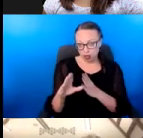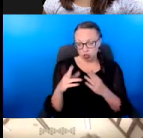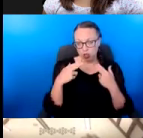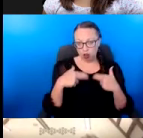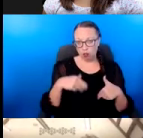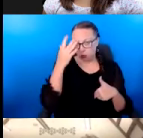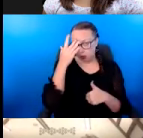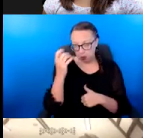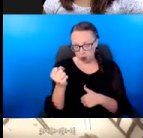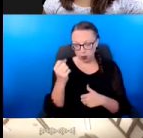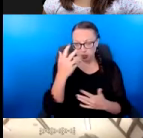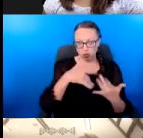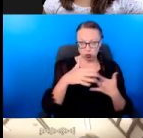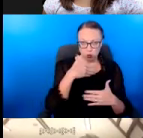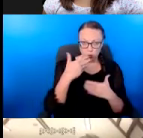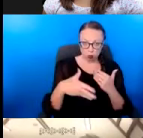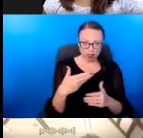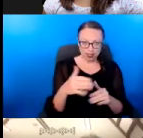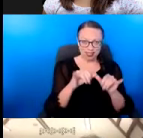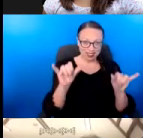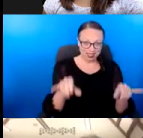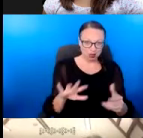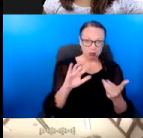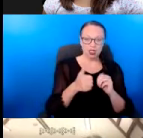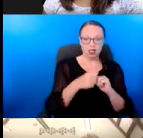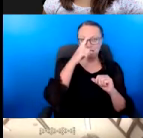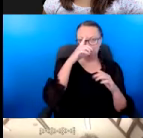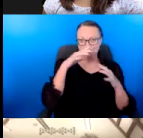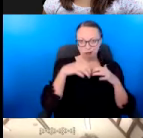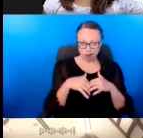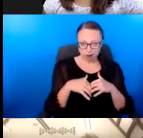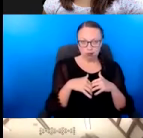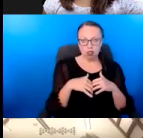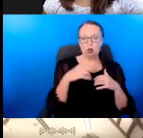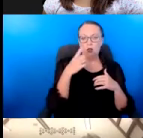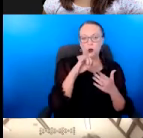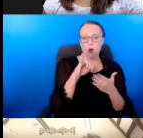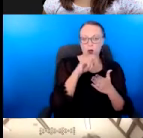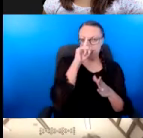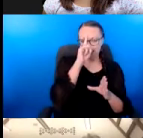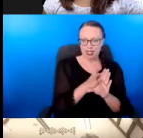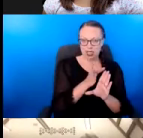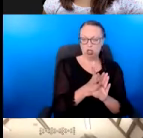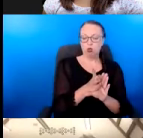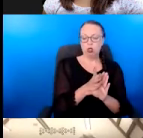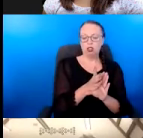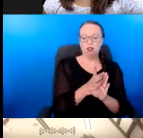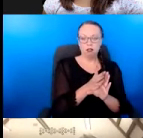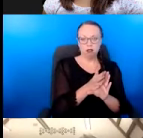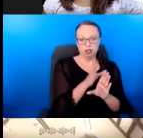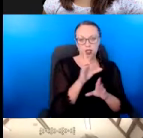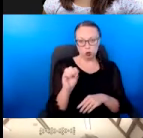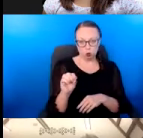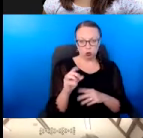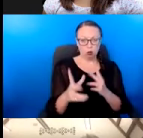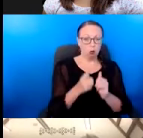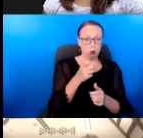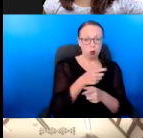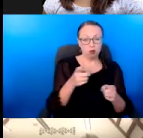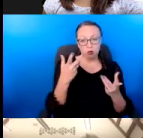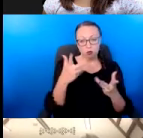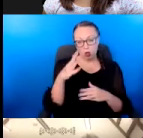processing systems and how they break down in neuropsychiatric disorders. I and probably most of you know of his seminal work in object